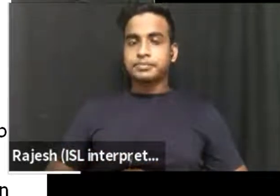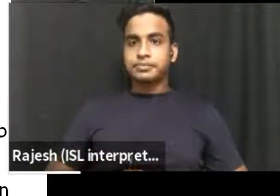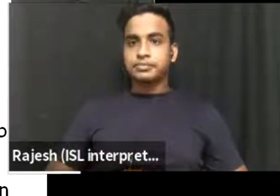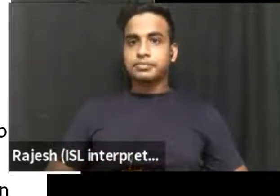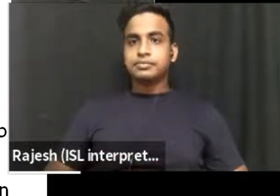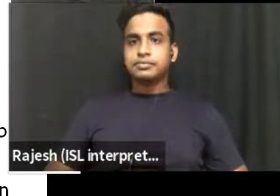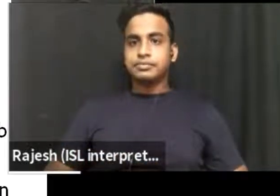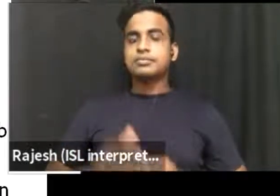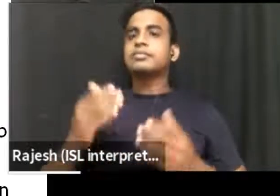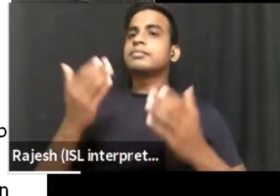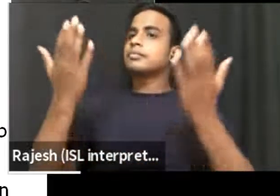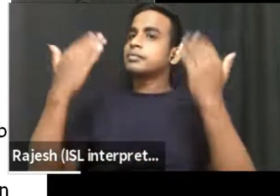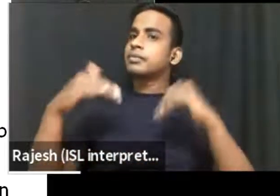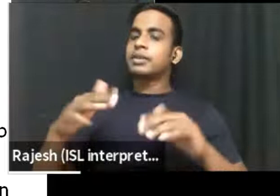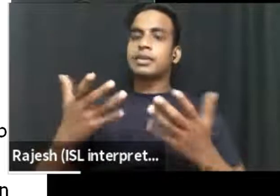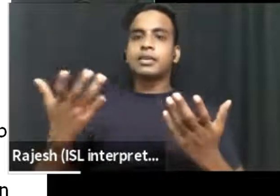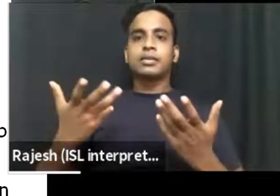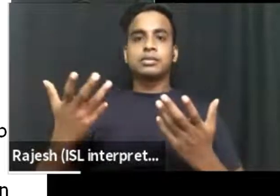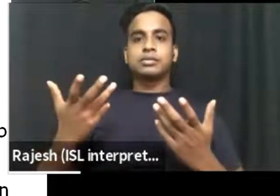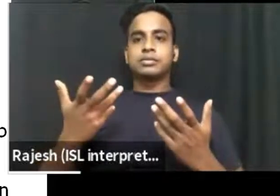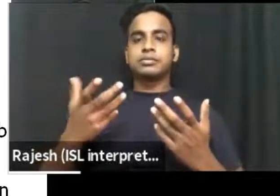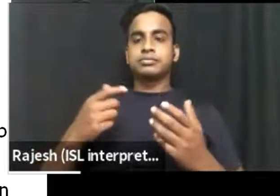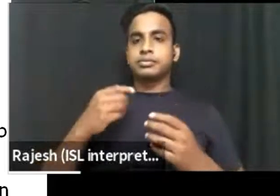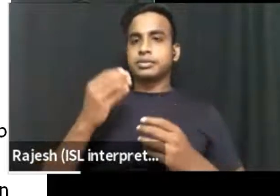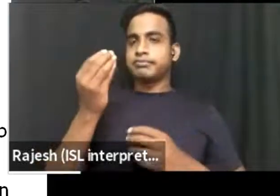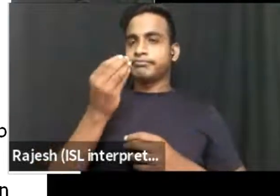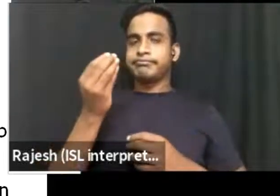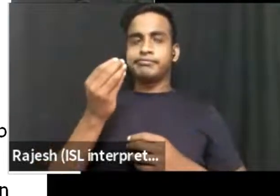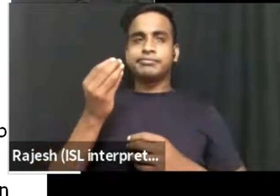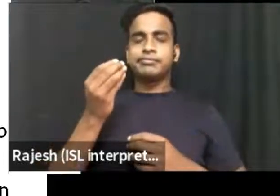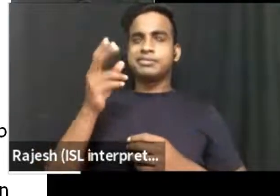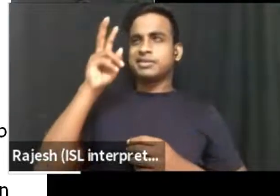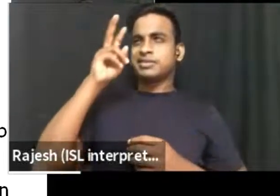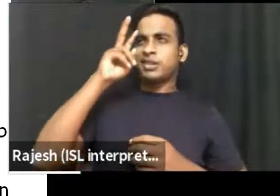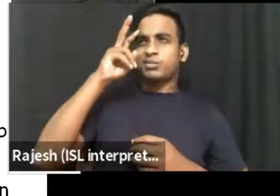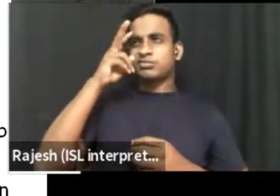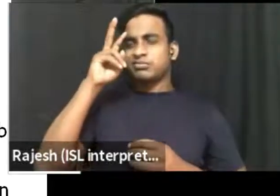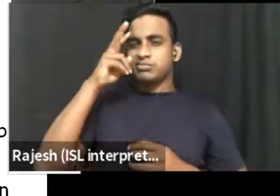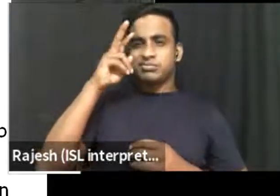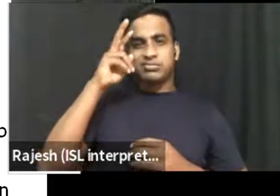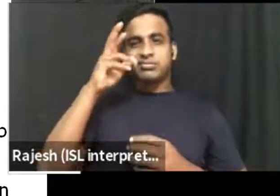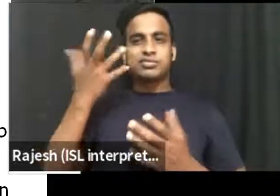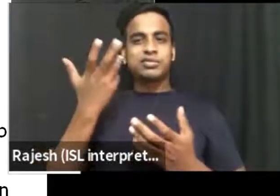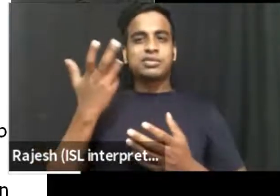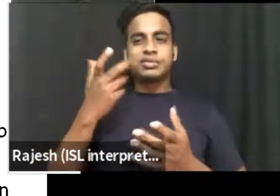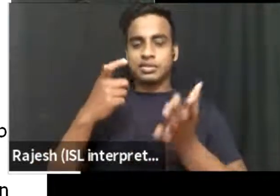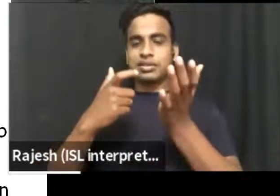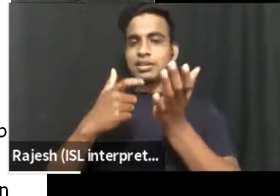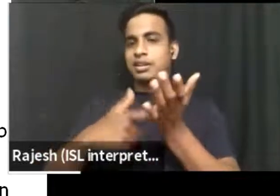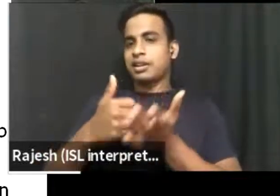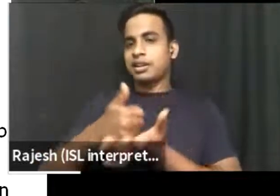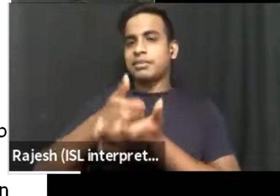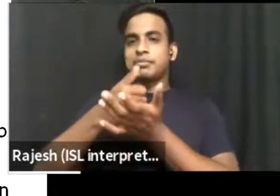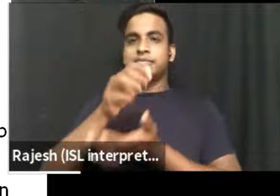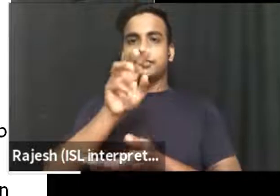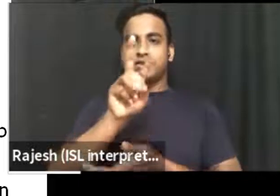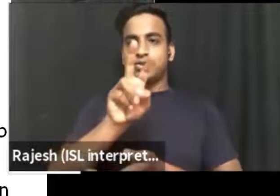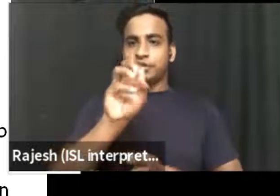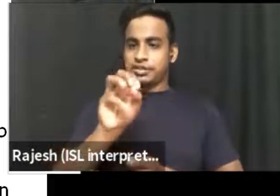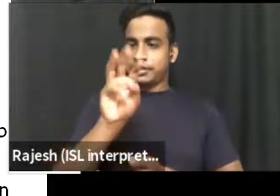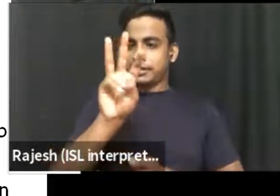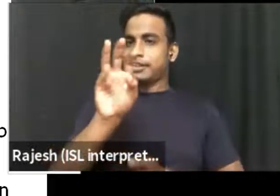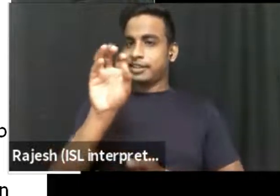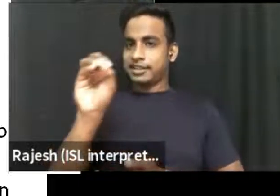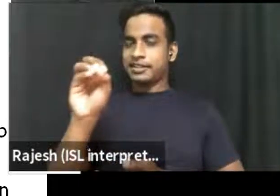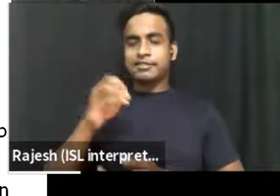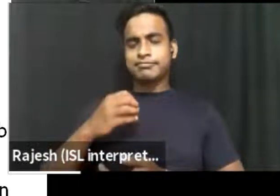We also went through a dilemma, because for some of the things what we were saying, that the Rehab 2030 call for action, when we started looking at it,